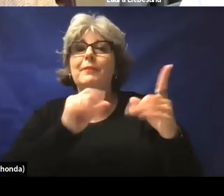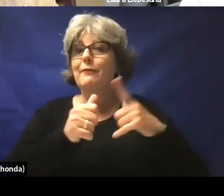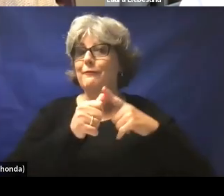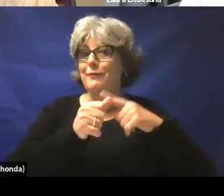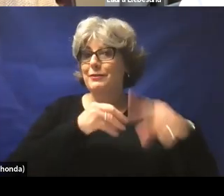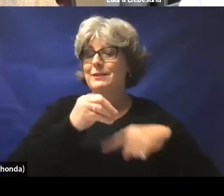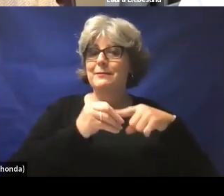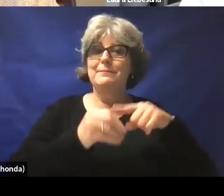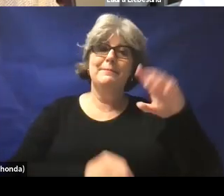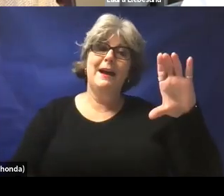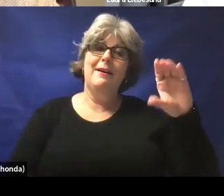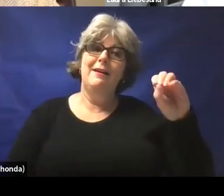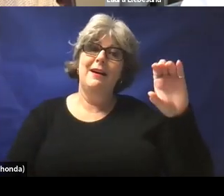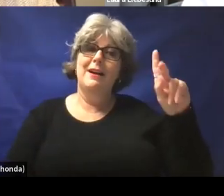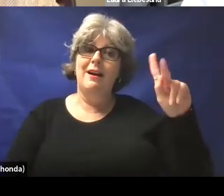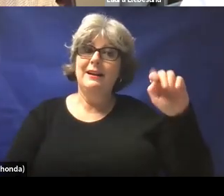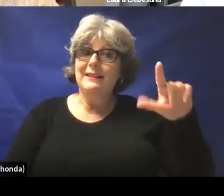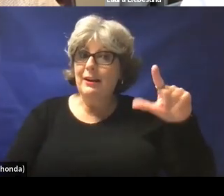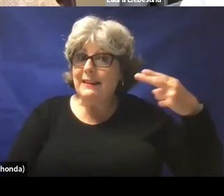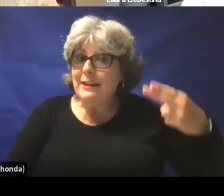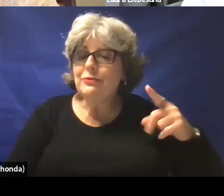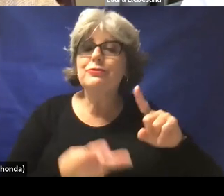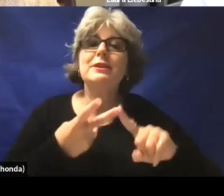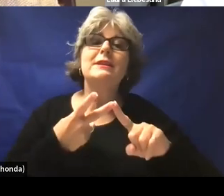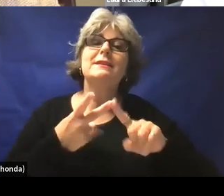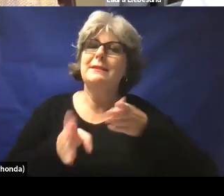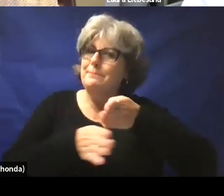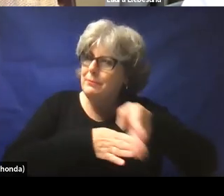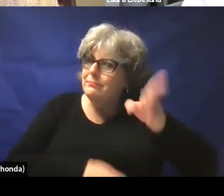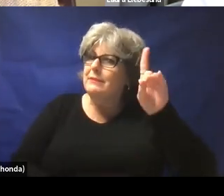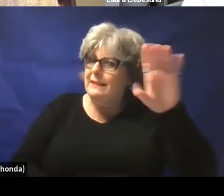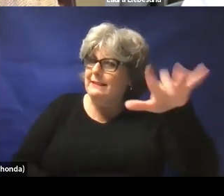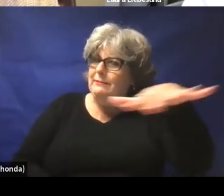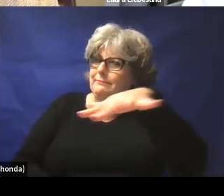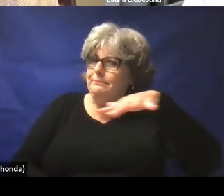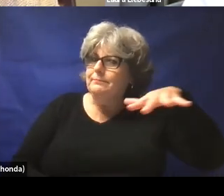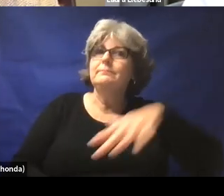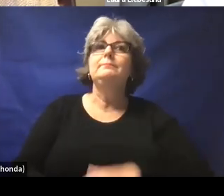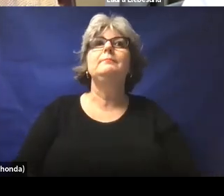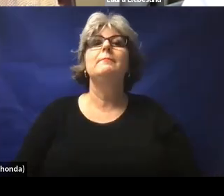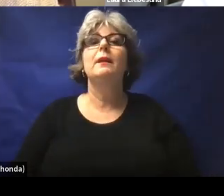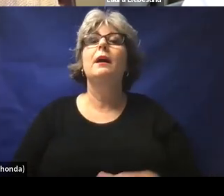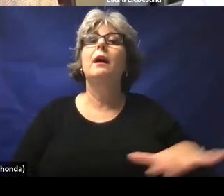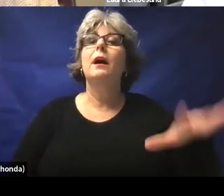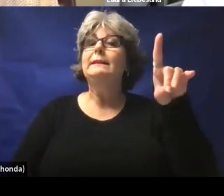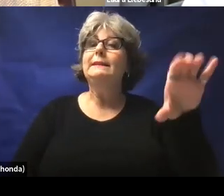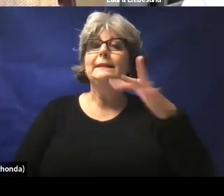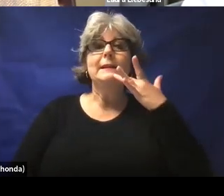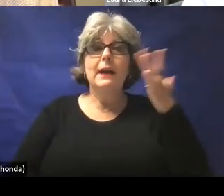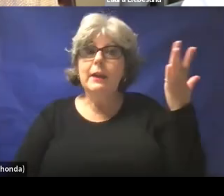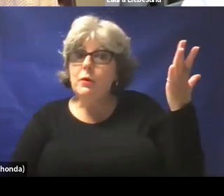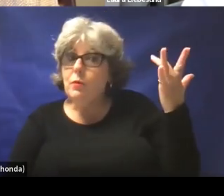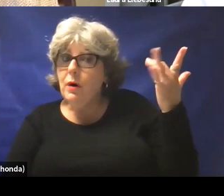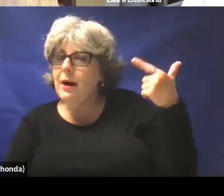about cocktails, cocktail history and cocktails in DC in particular. And you know, in DC, we're really lucky